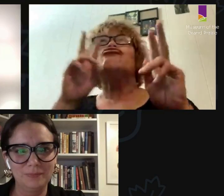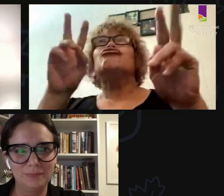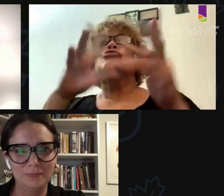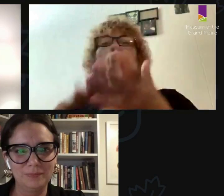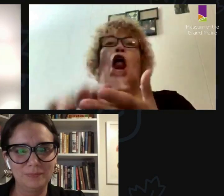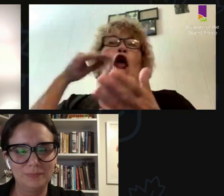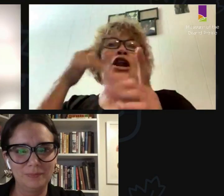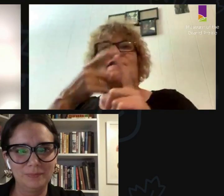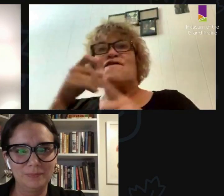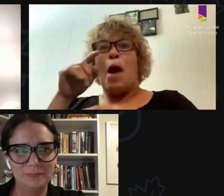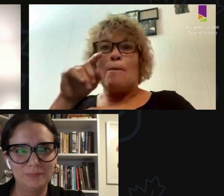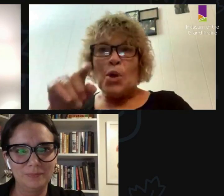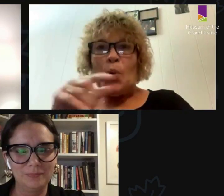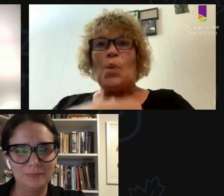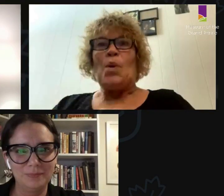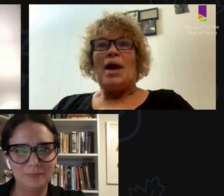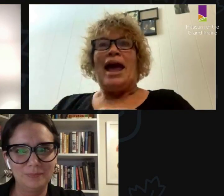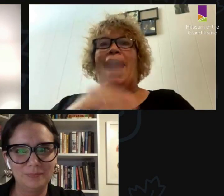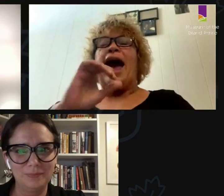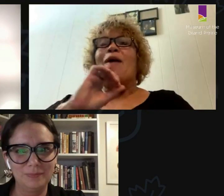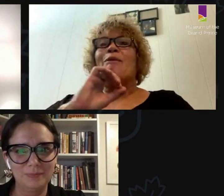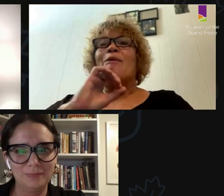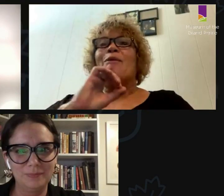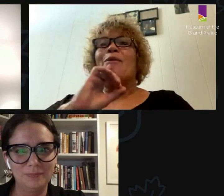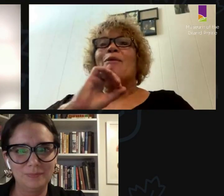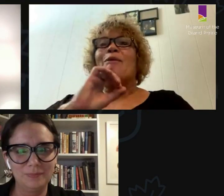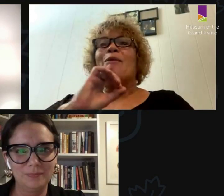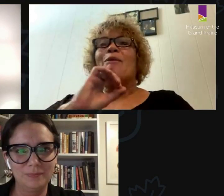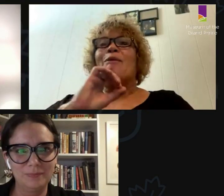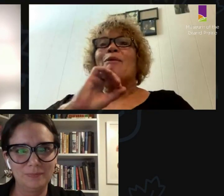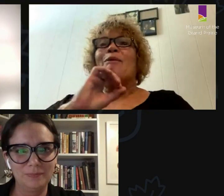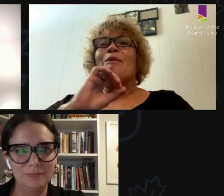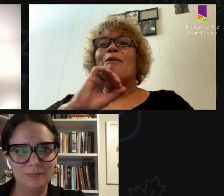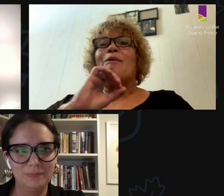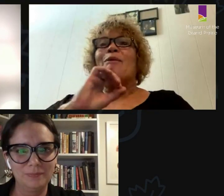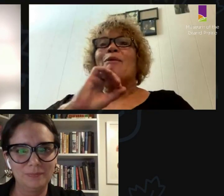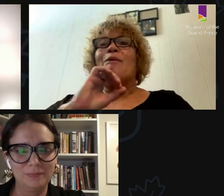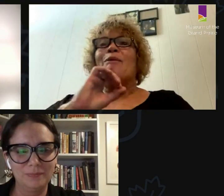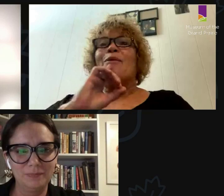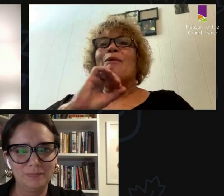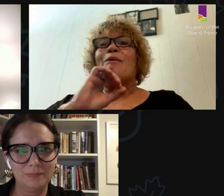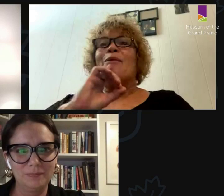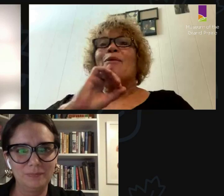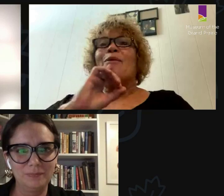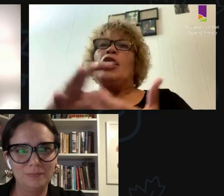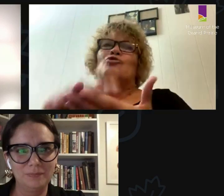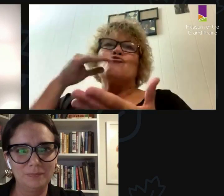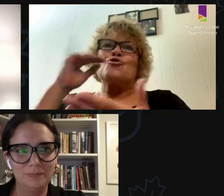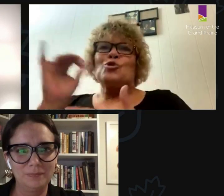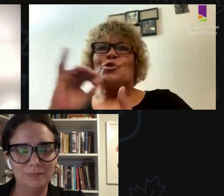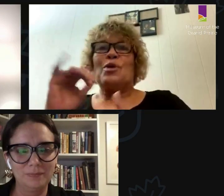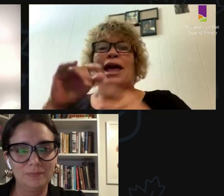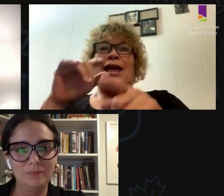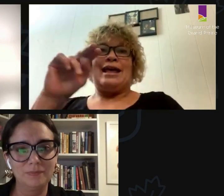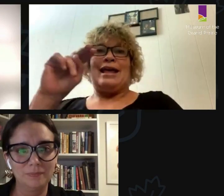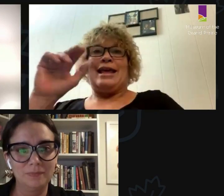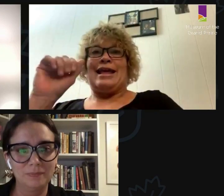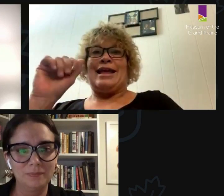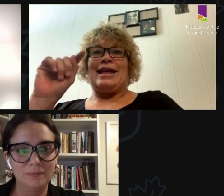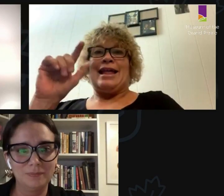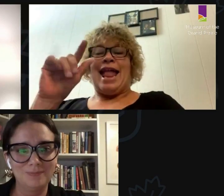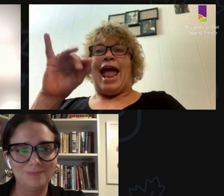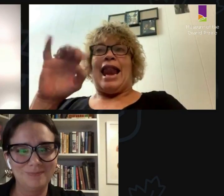you, as well as I'm sure our audience is looking forward to the program as well. So I'm going to introduce Natalie, and then I'm going to turn the